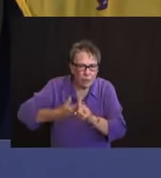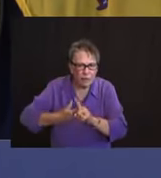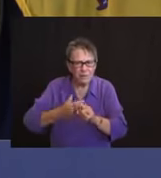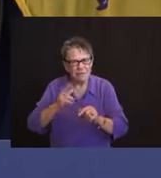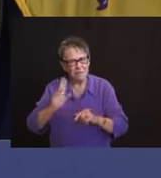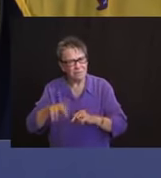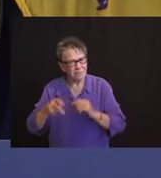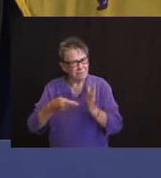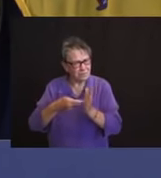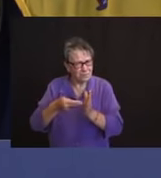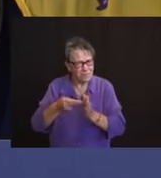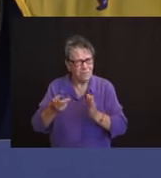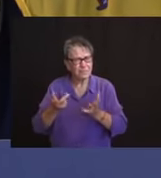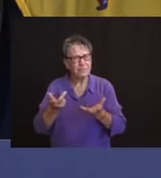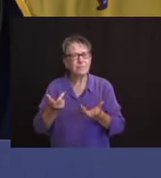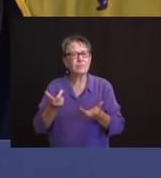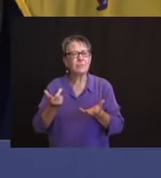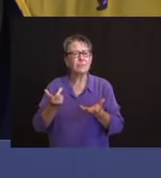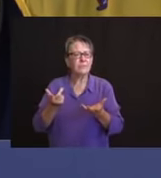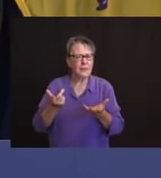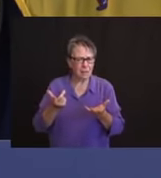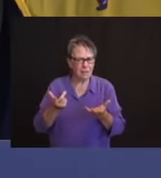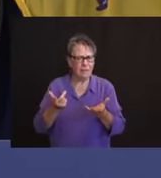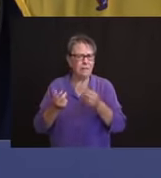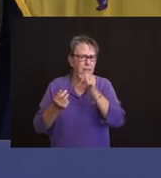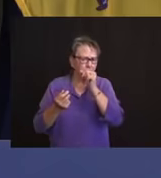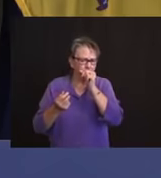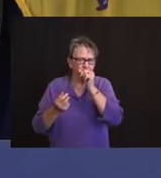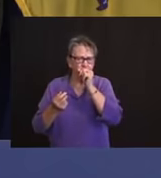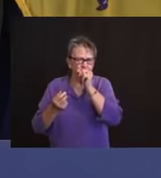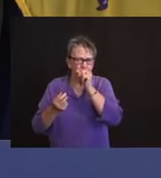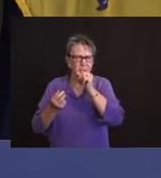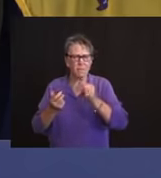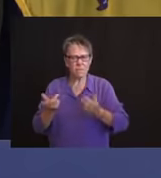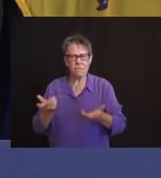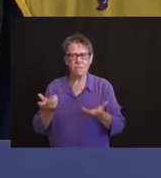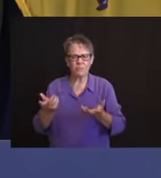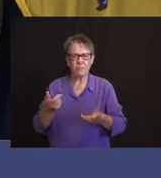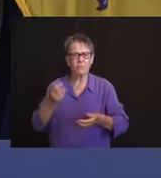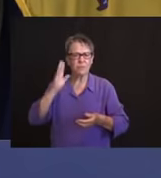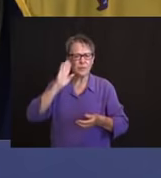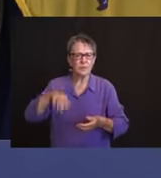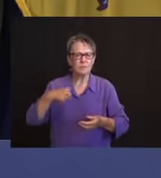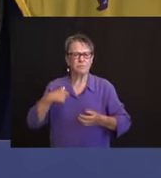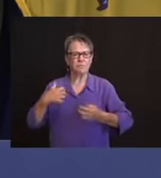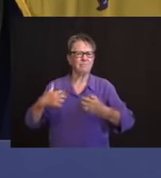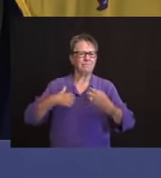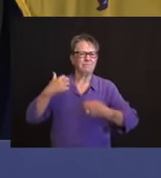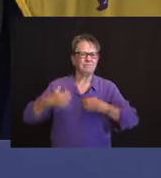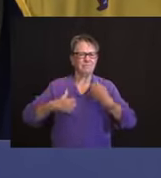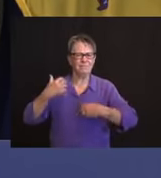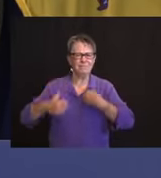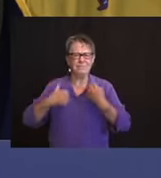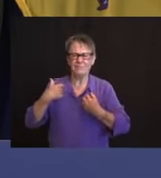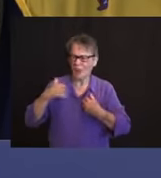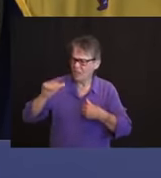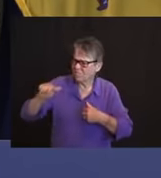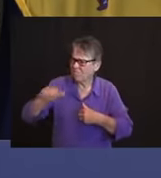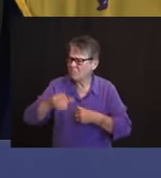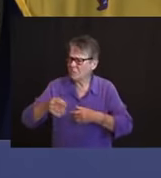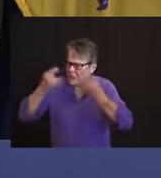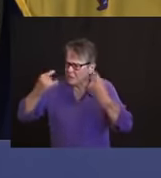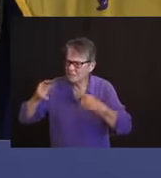made a couple of comments. I'm sort of a big mouth when I go into places and people are not wearing the mask properly. And I told several people, it doesn't do any